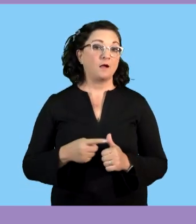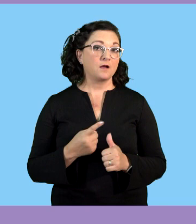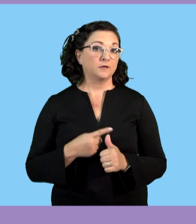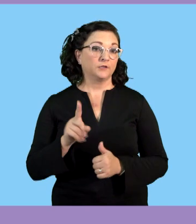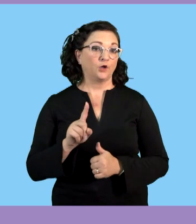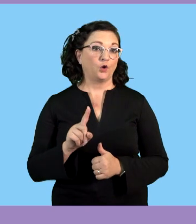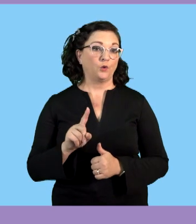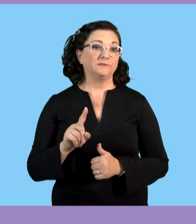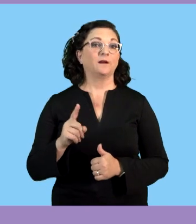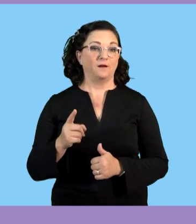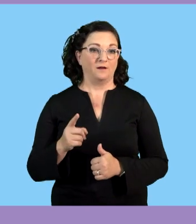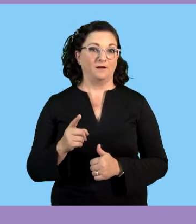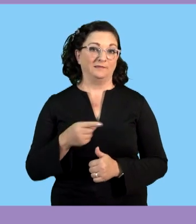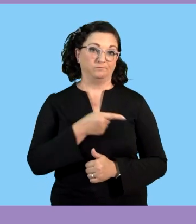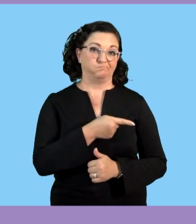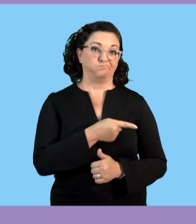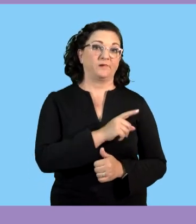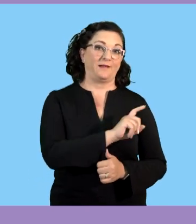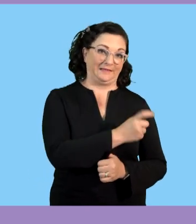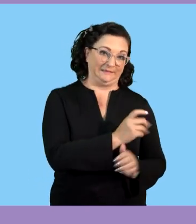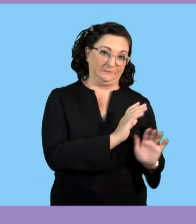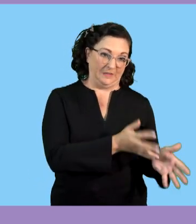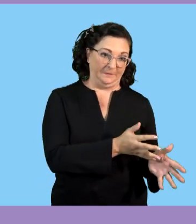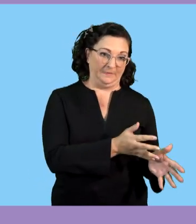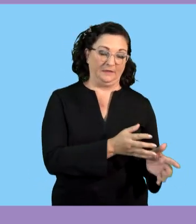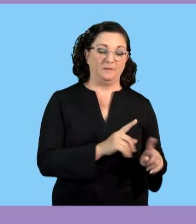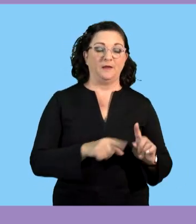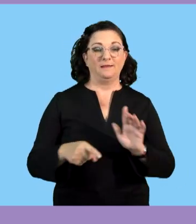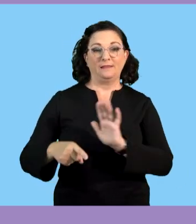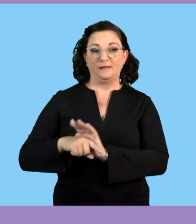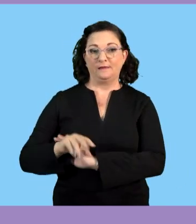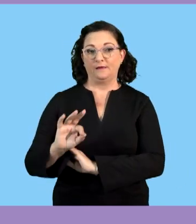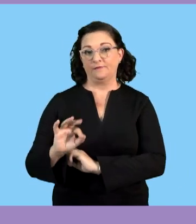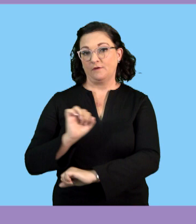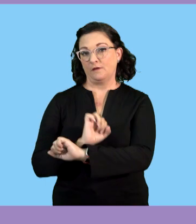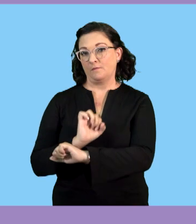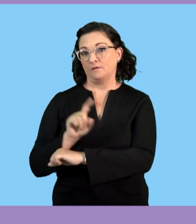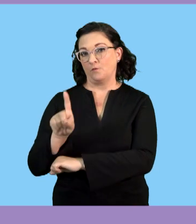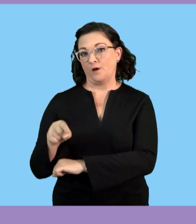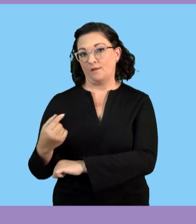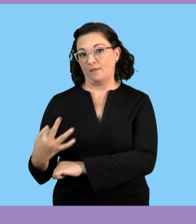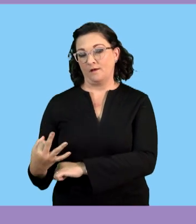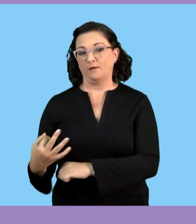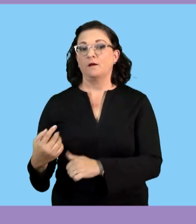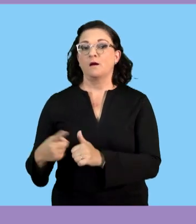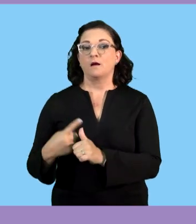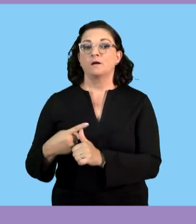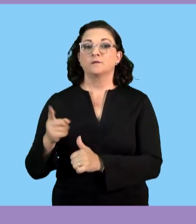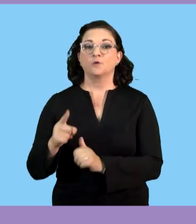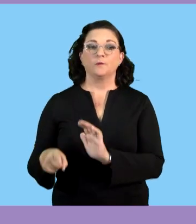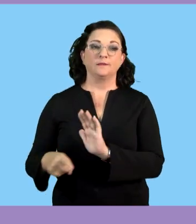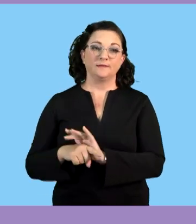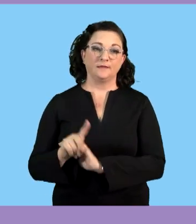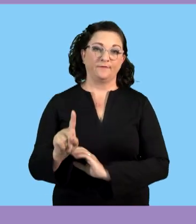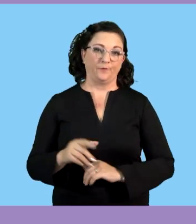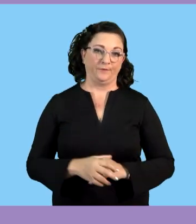1/3 is x as our answer. And on the other side, we have a negative 3 multiplied by 1/3. That gives us an